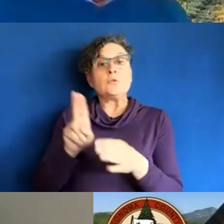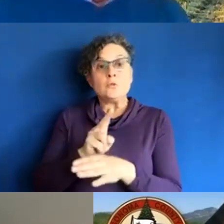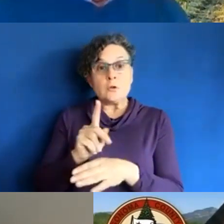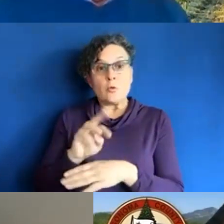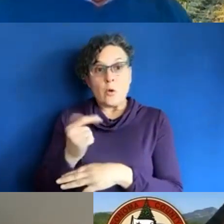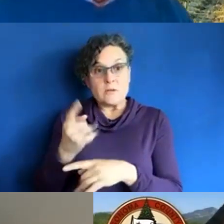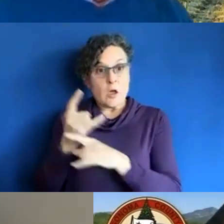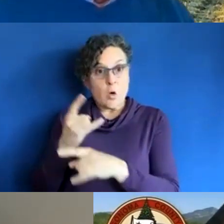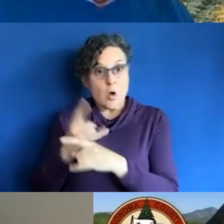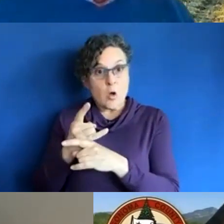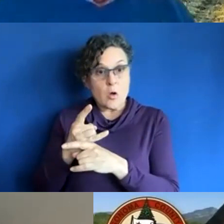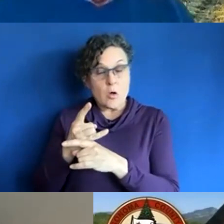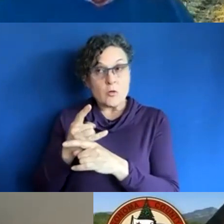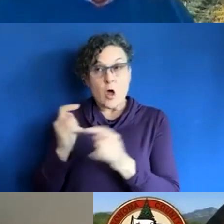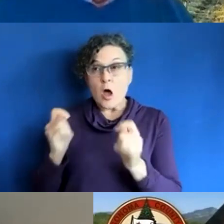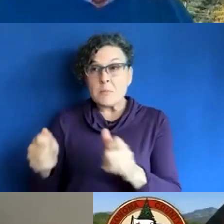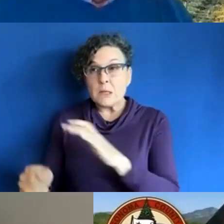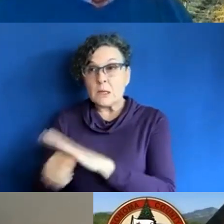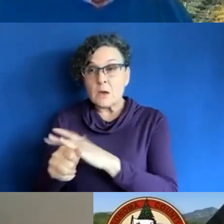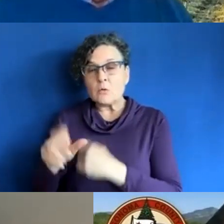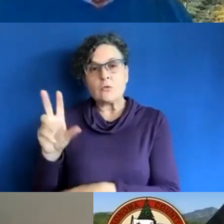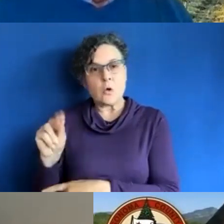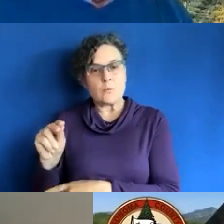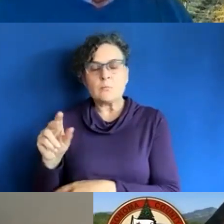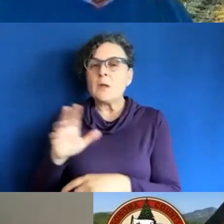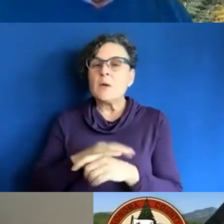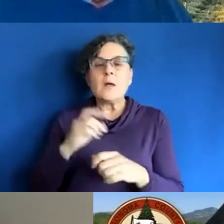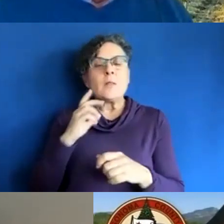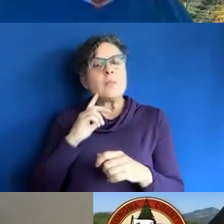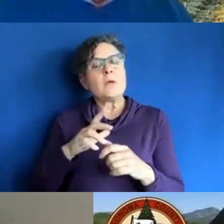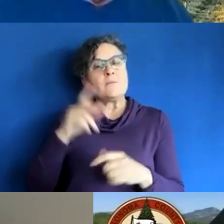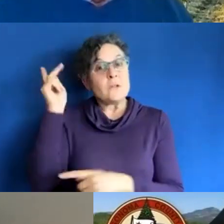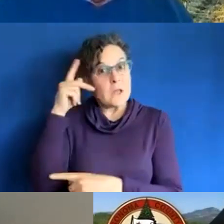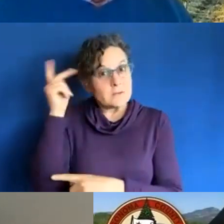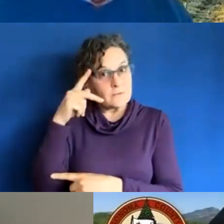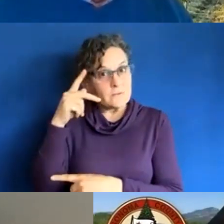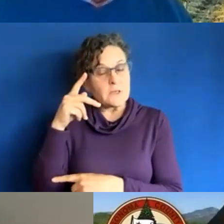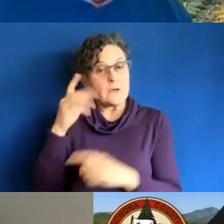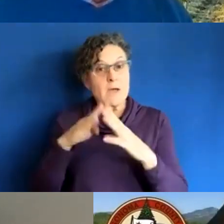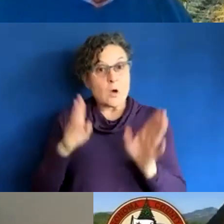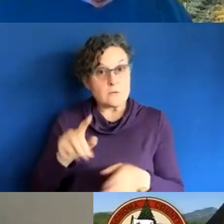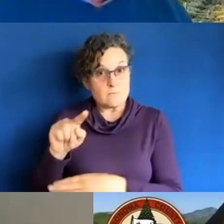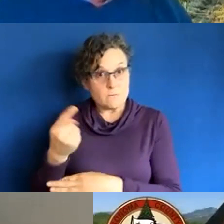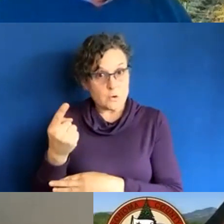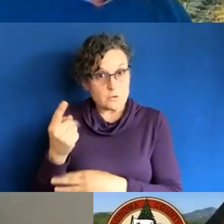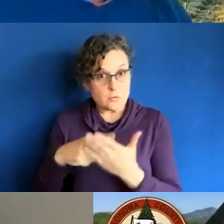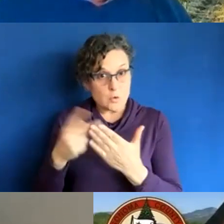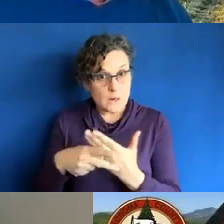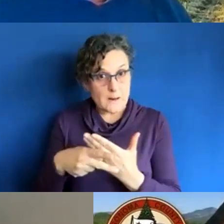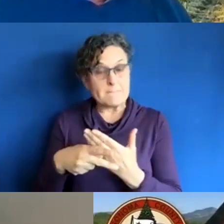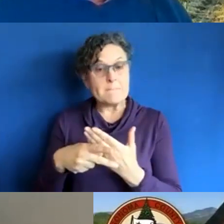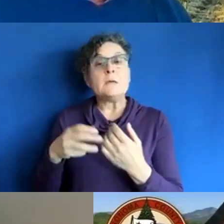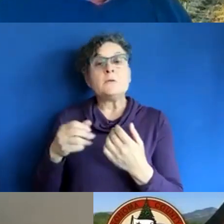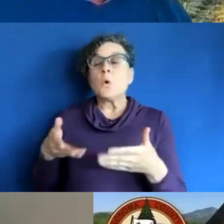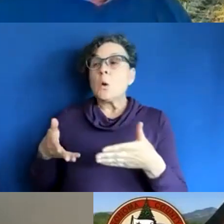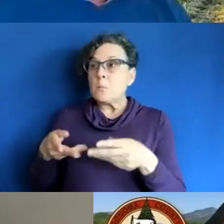behind Housing First is you have the most success if you're able to provide the wraparound services that Tina mentioned without chasing people